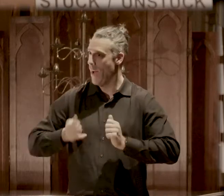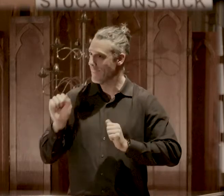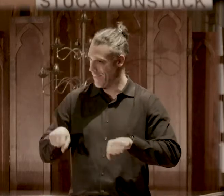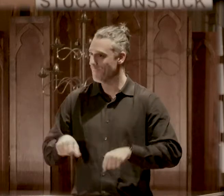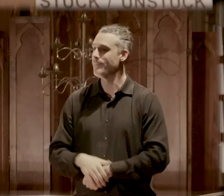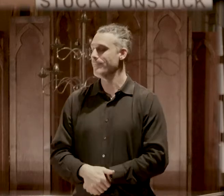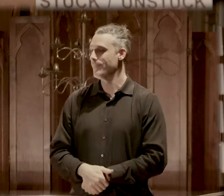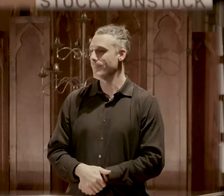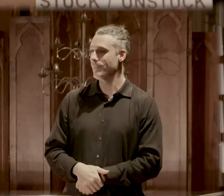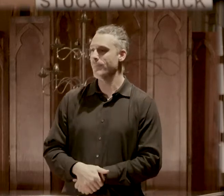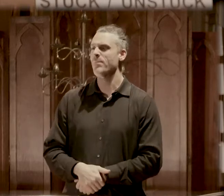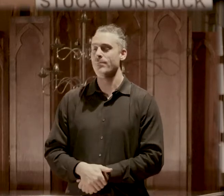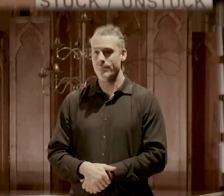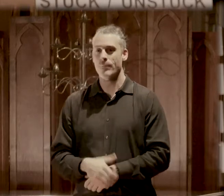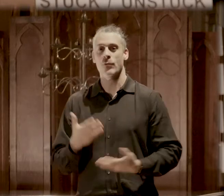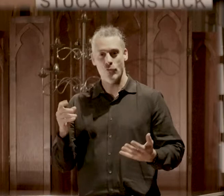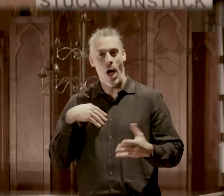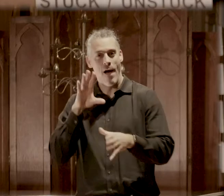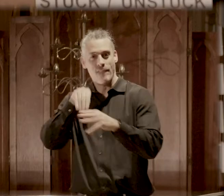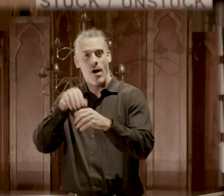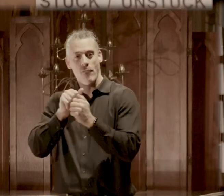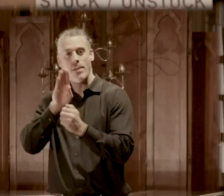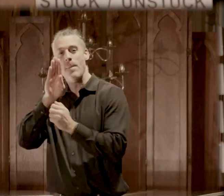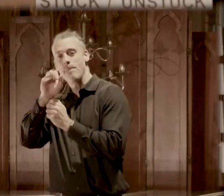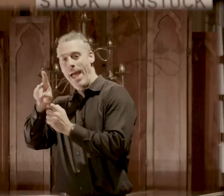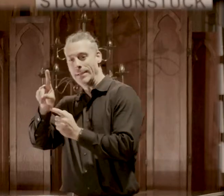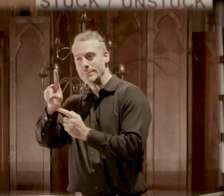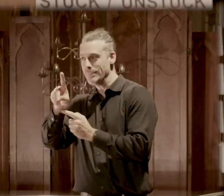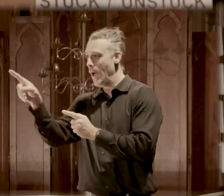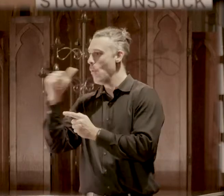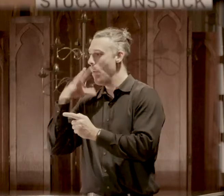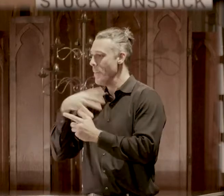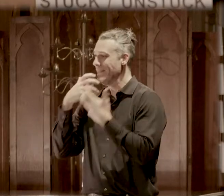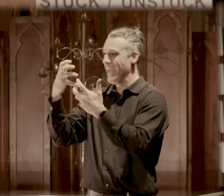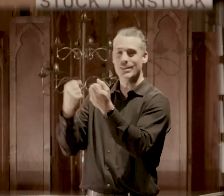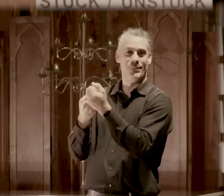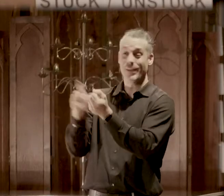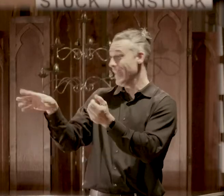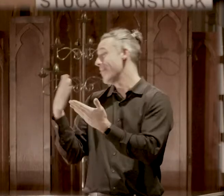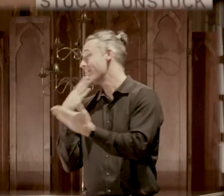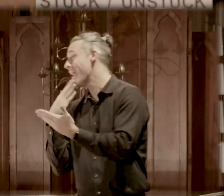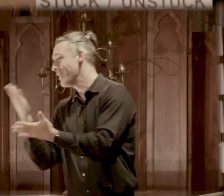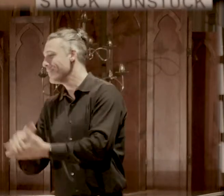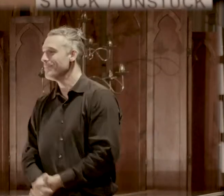the drums. So I was in a band, and thank you.